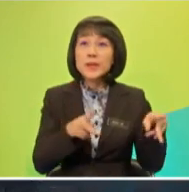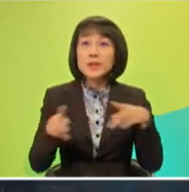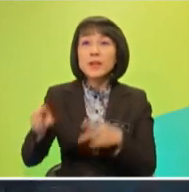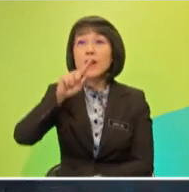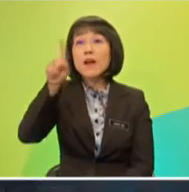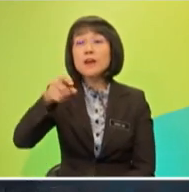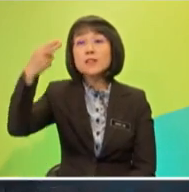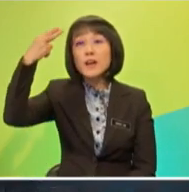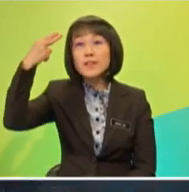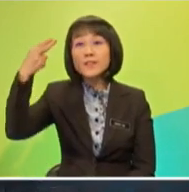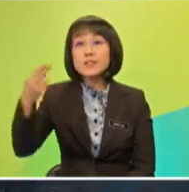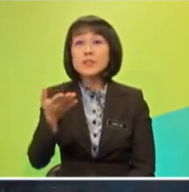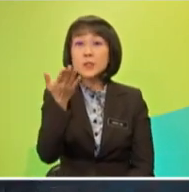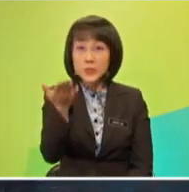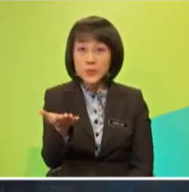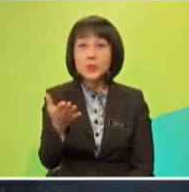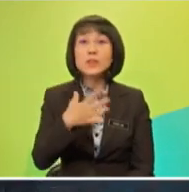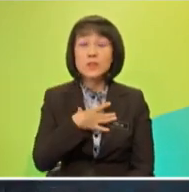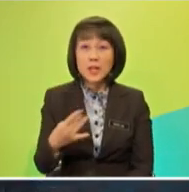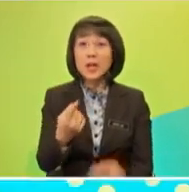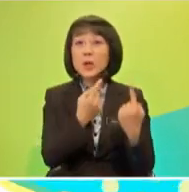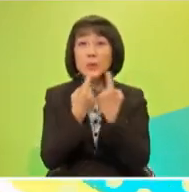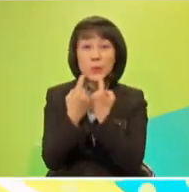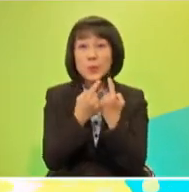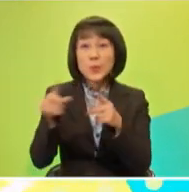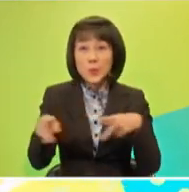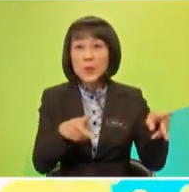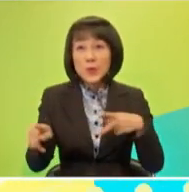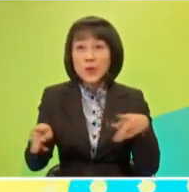do you like birthday parties?